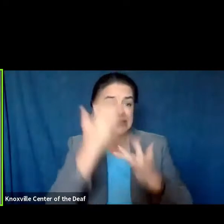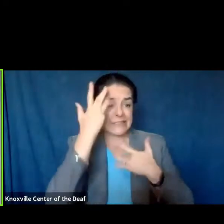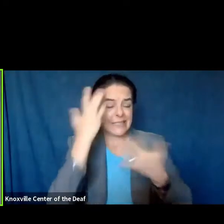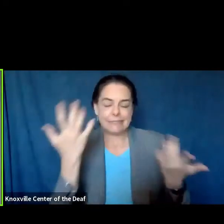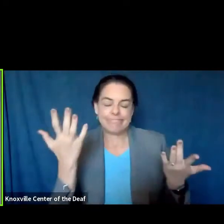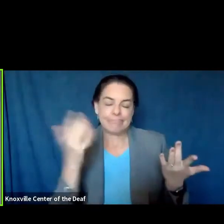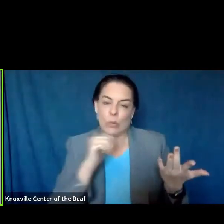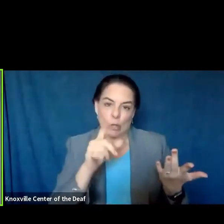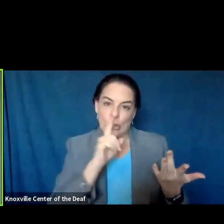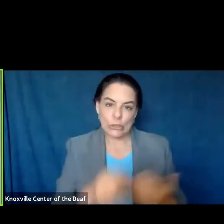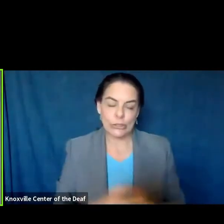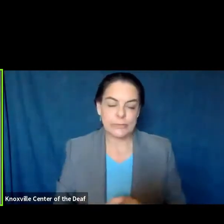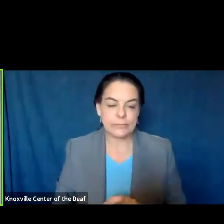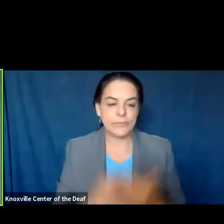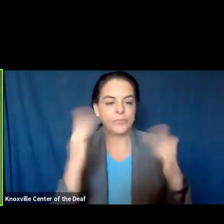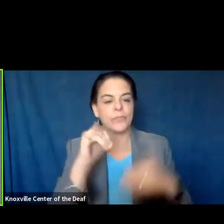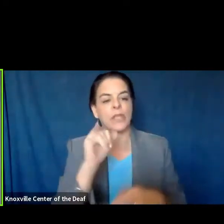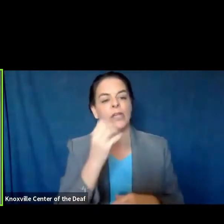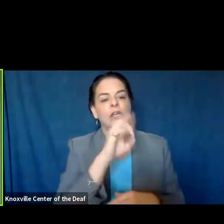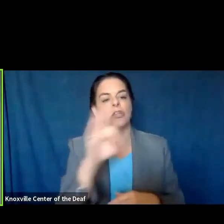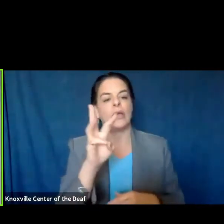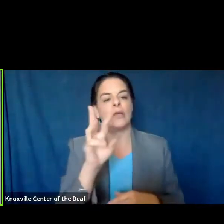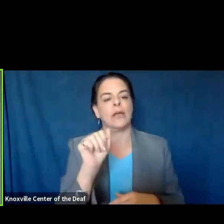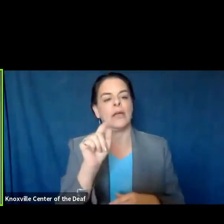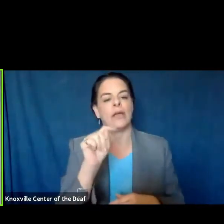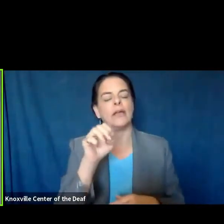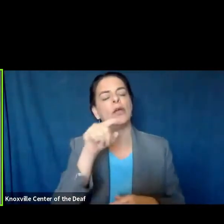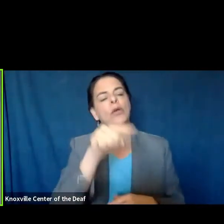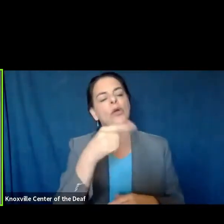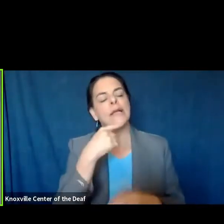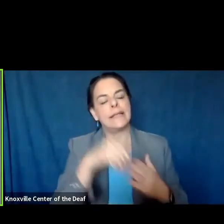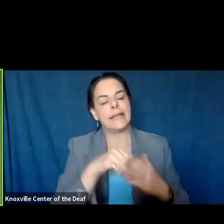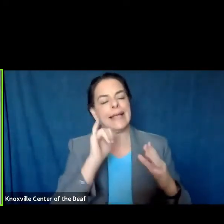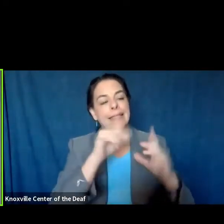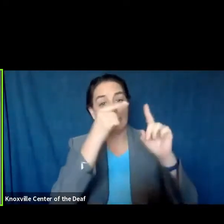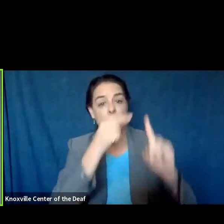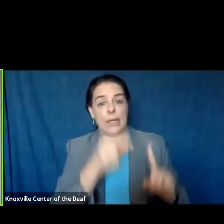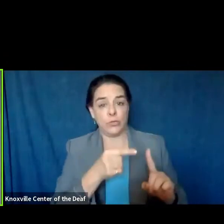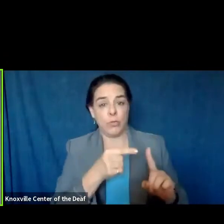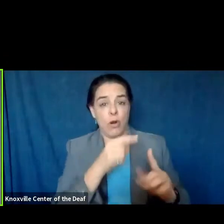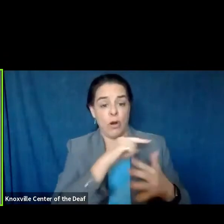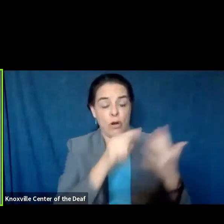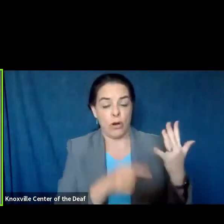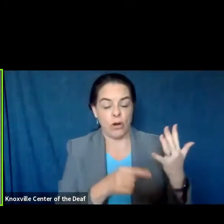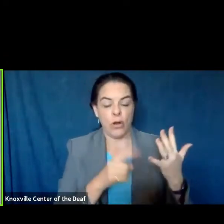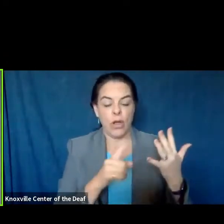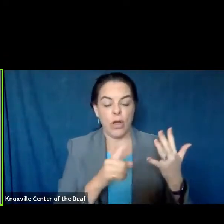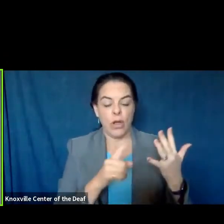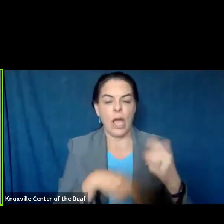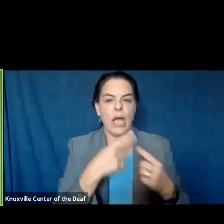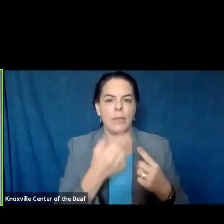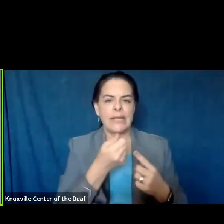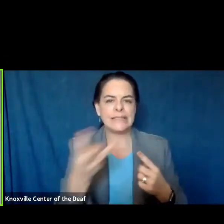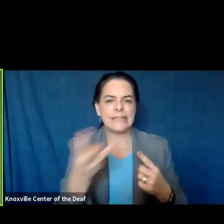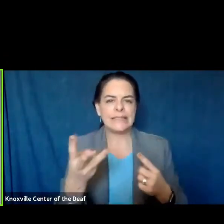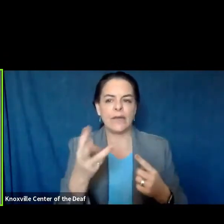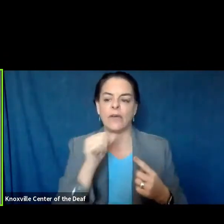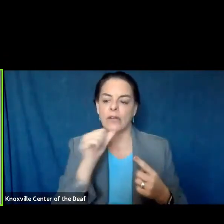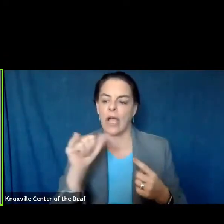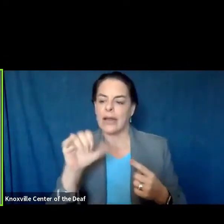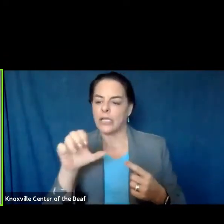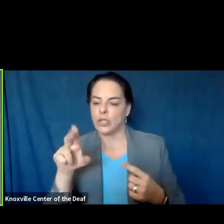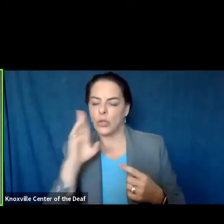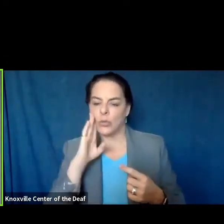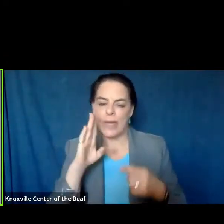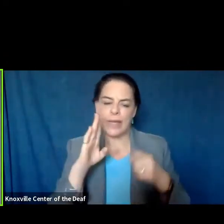again. From Jeff with WATE, you mentioned in the benchmark presentation about noting the number of non-ICU beds versus ICU